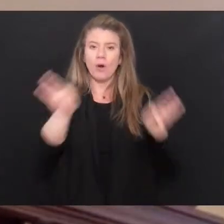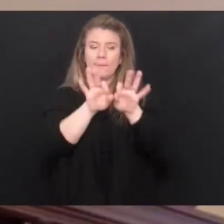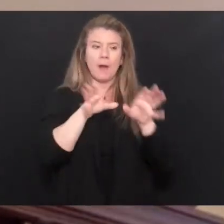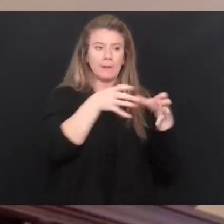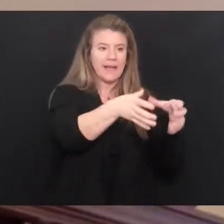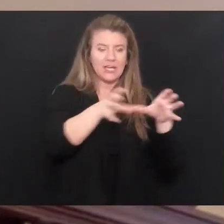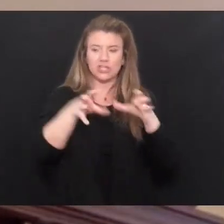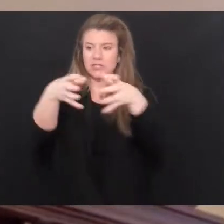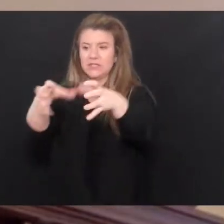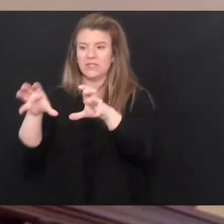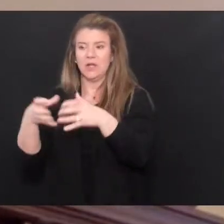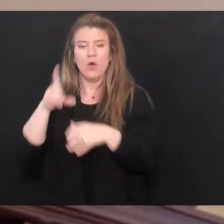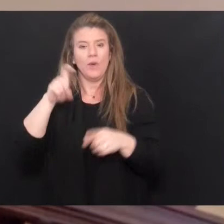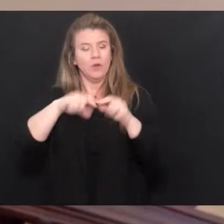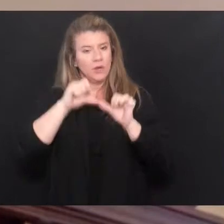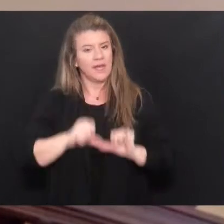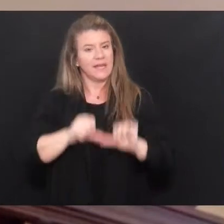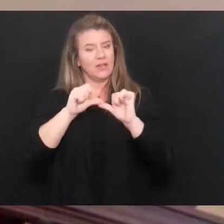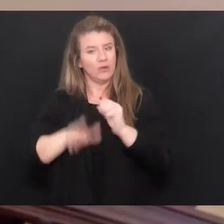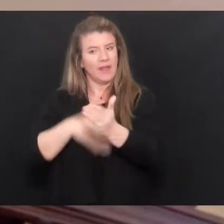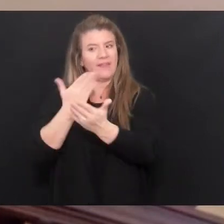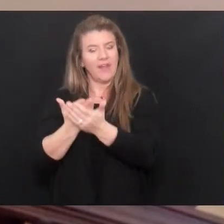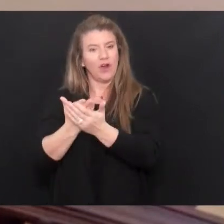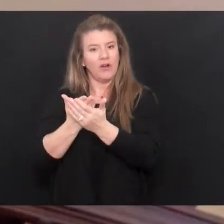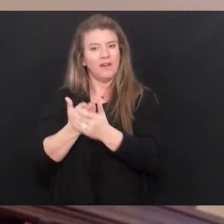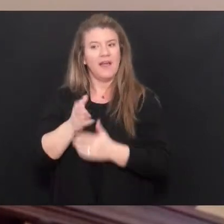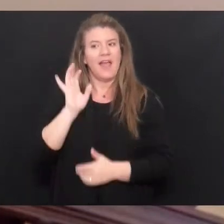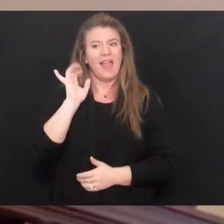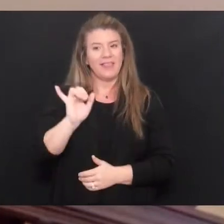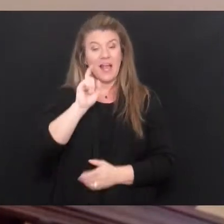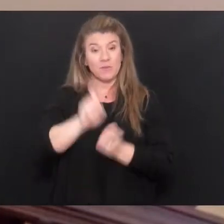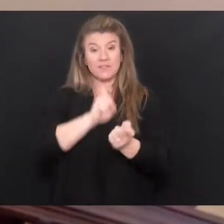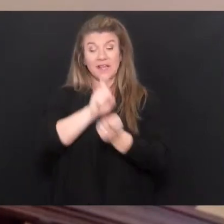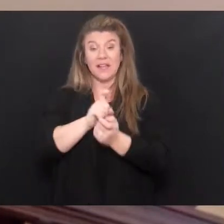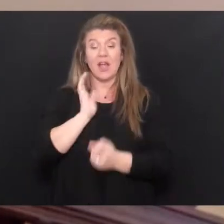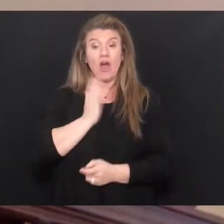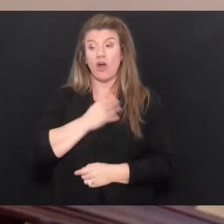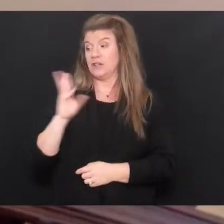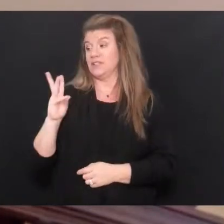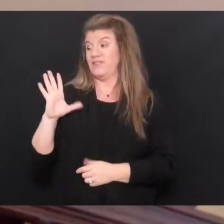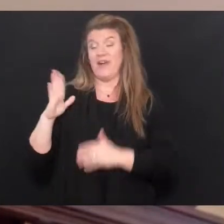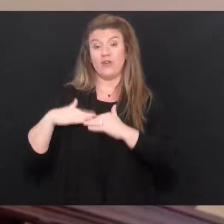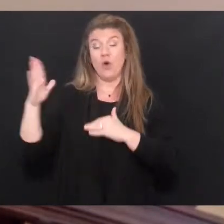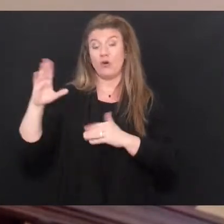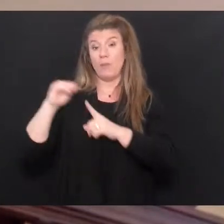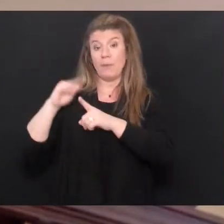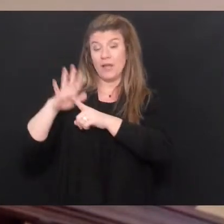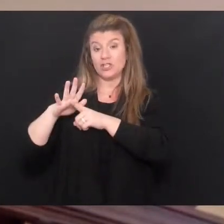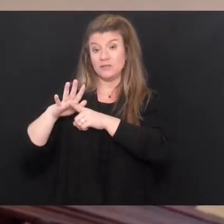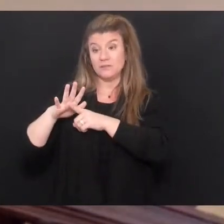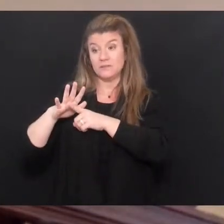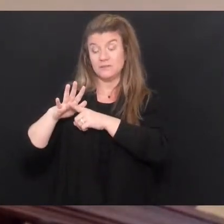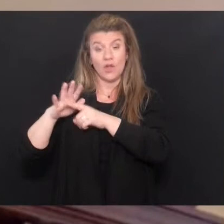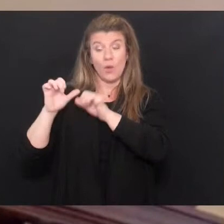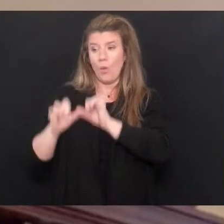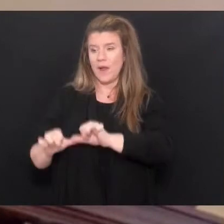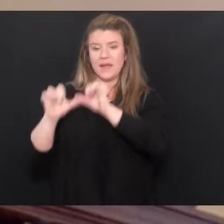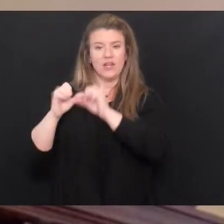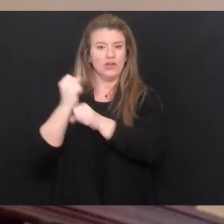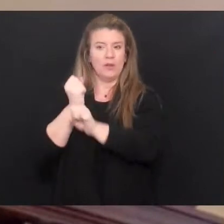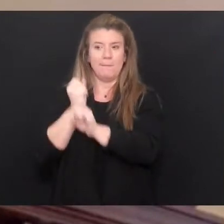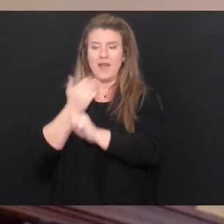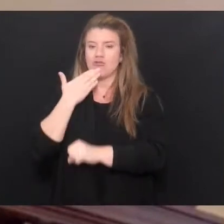we need to continue to get to quickly, and that's particularly our 65 and above population, where we continue to make